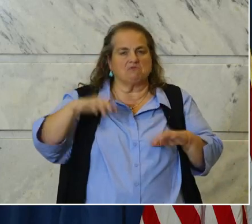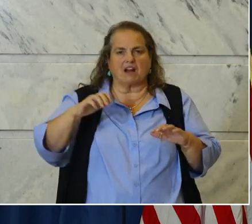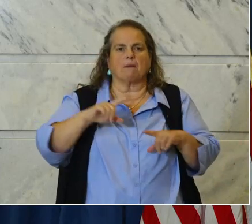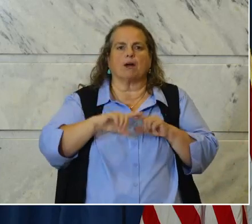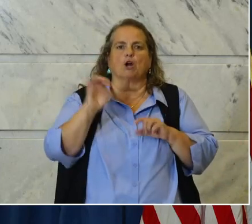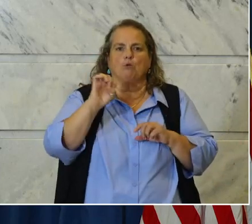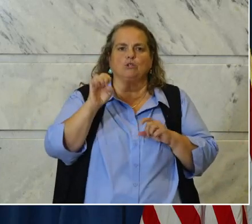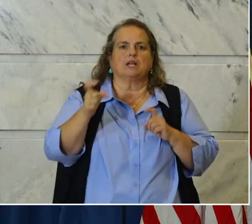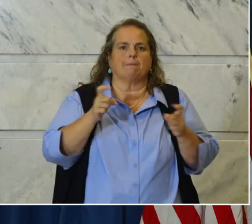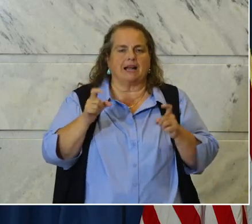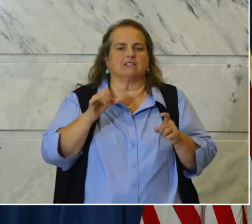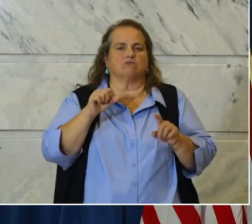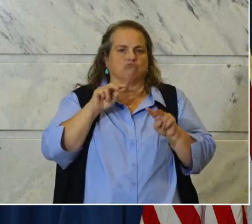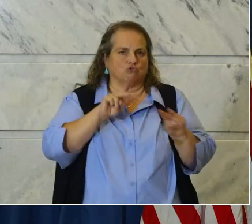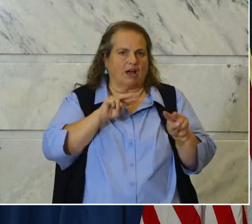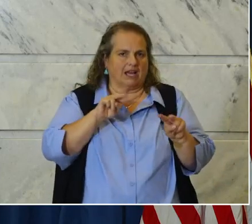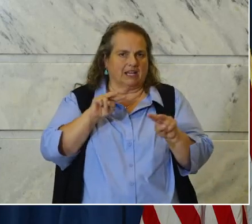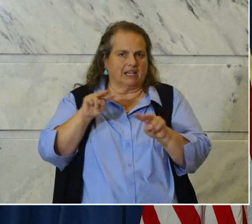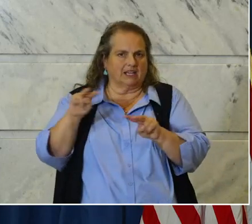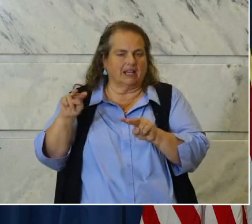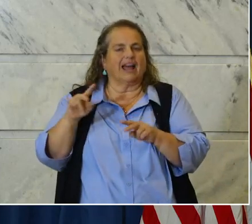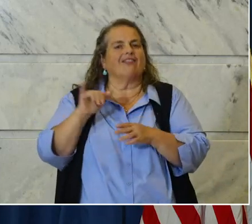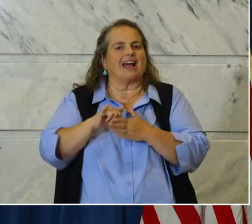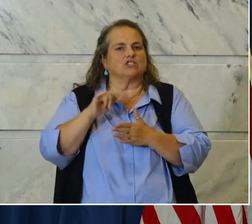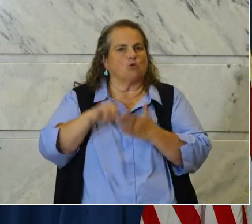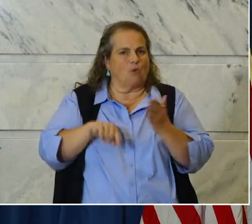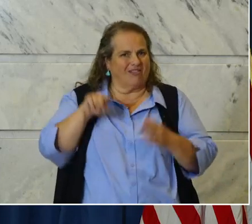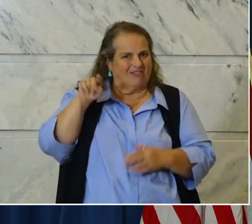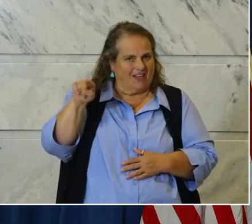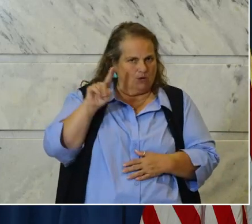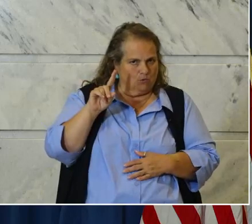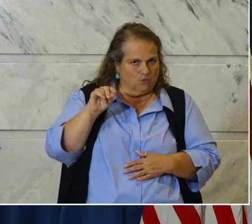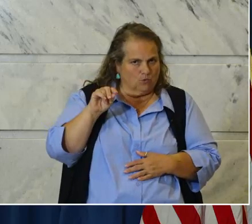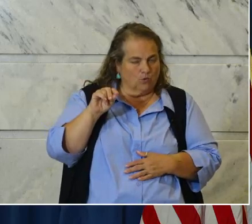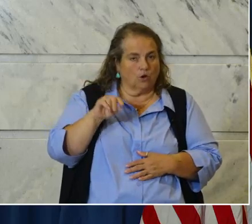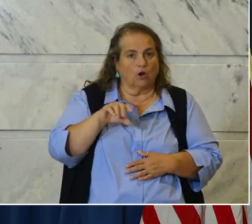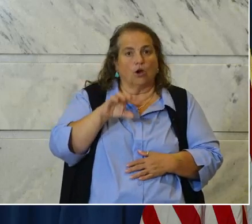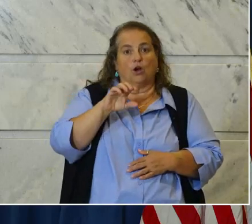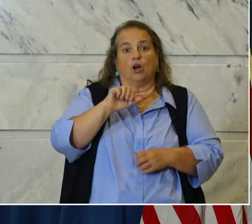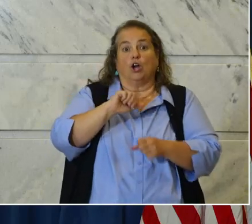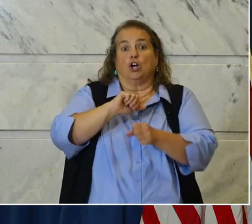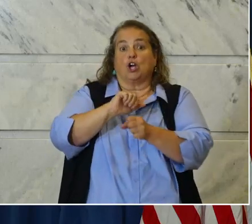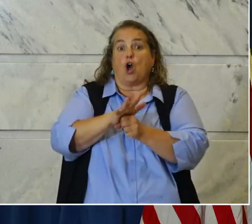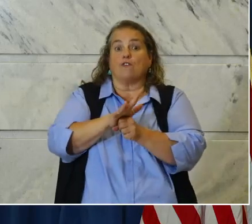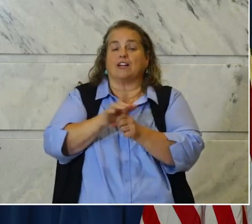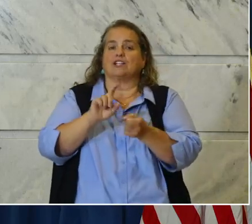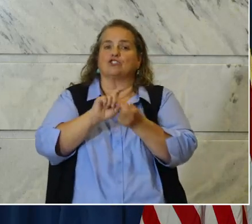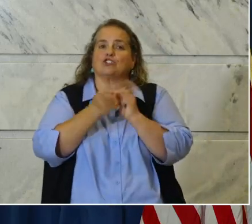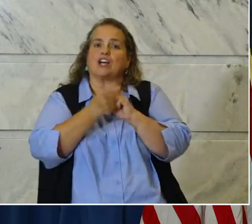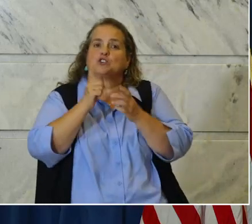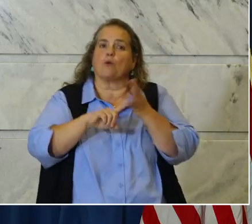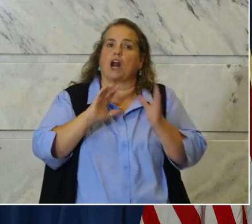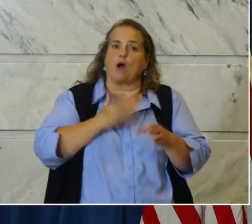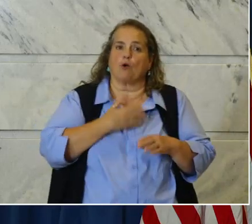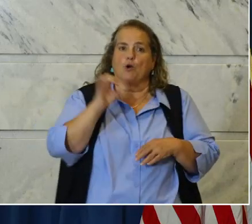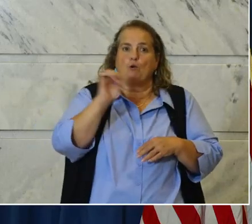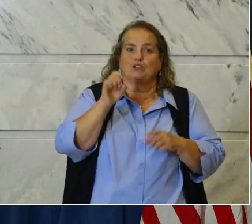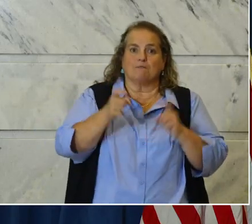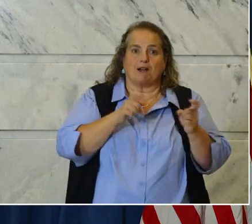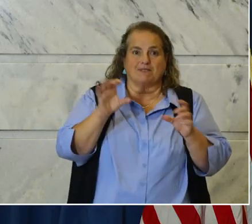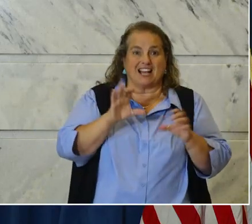is tracking it, and this is what they do. COVID has changed what our emergency management does. This is their